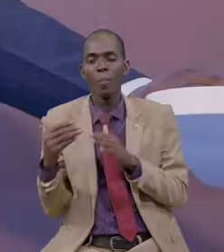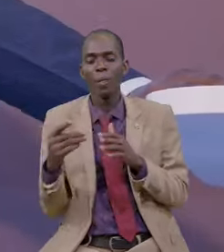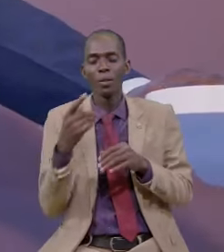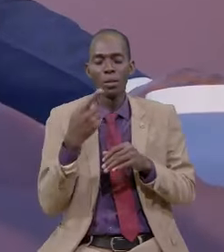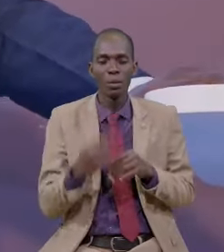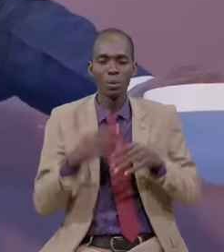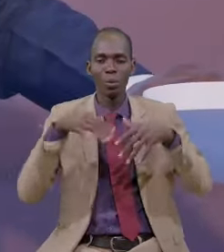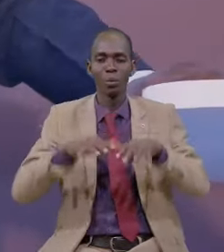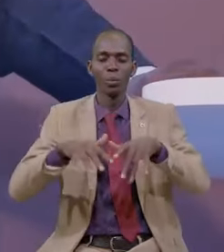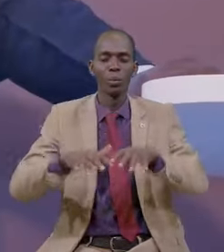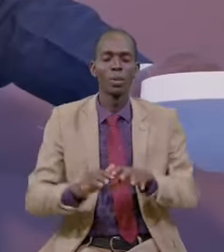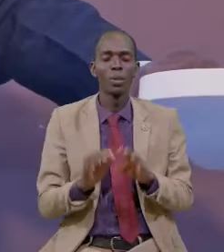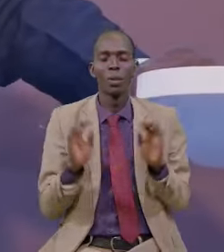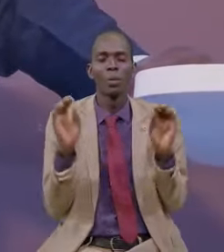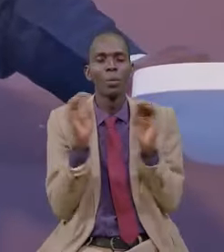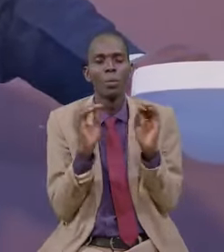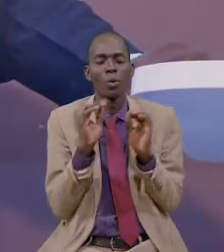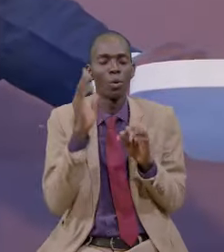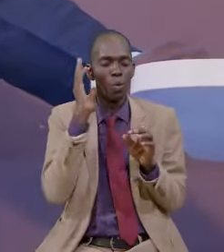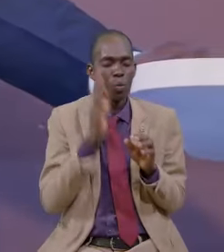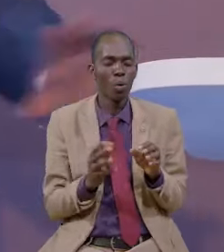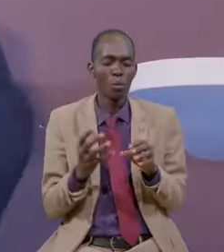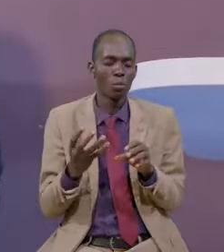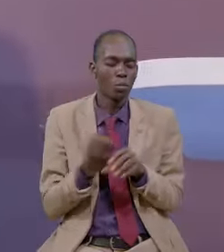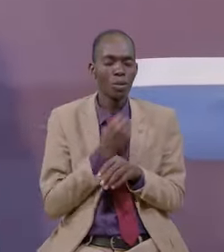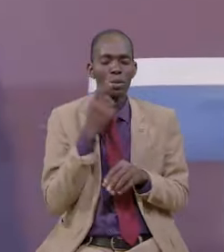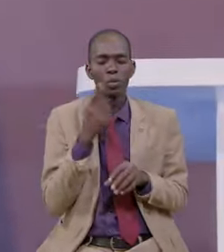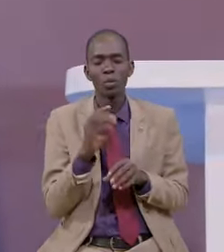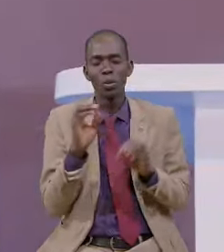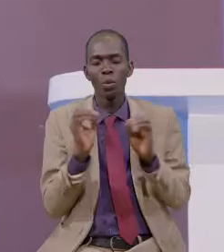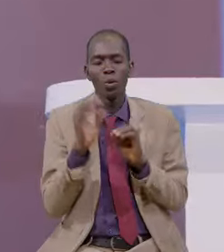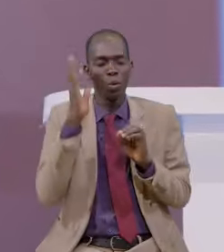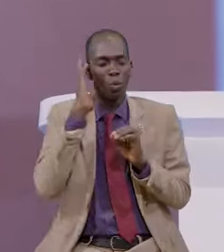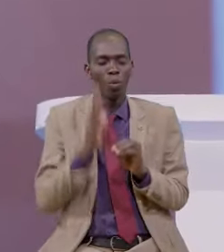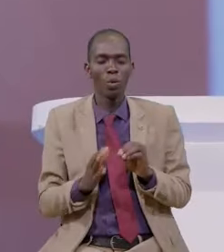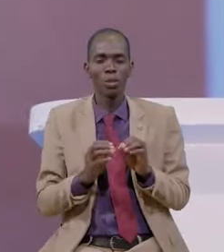come, nothing will drive you, nothing will shake you. You